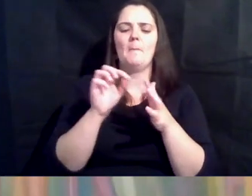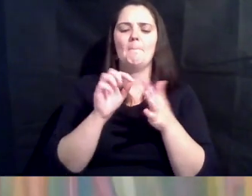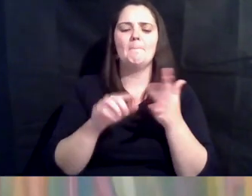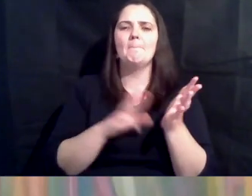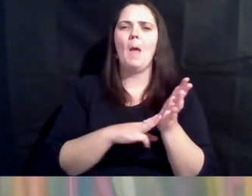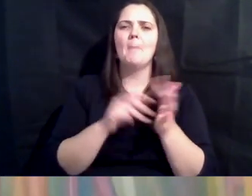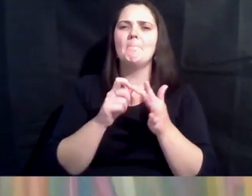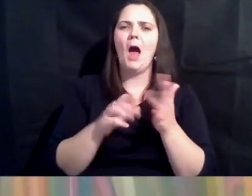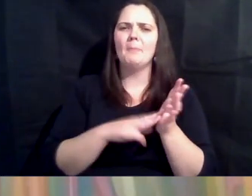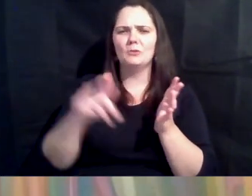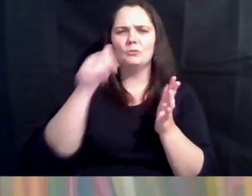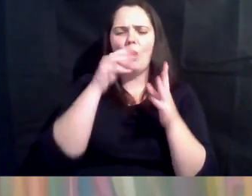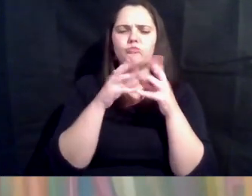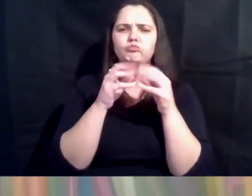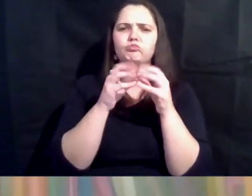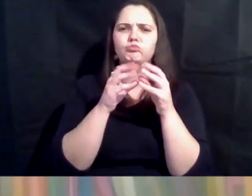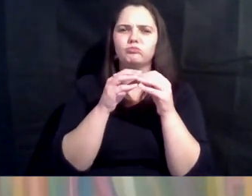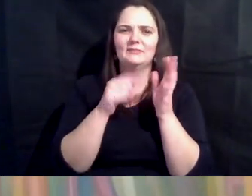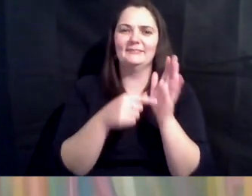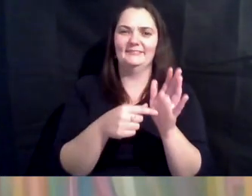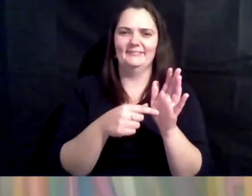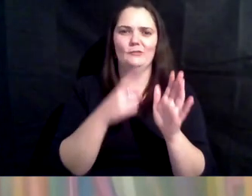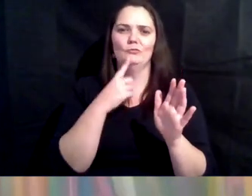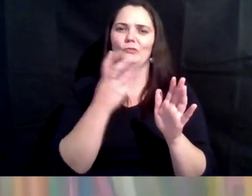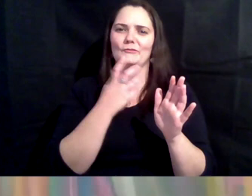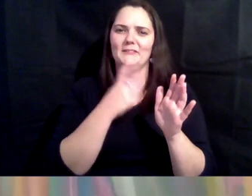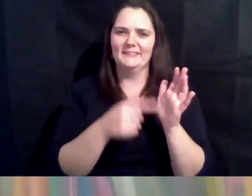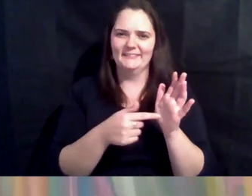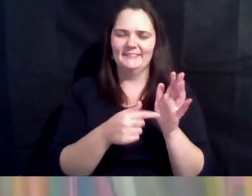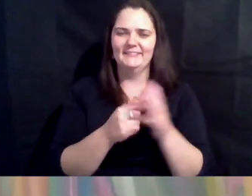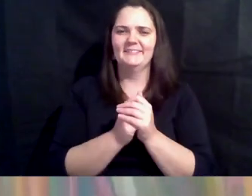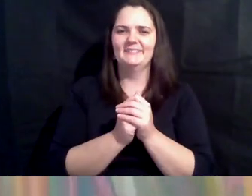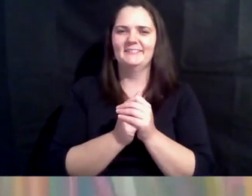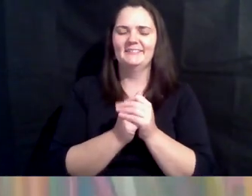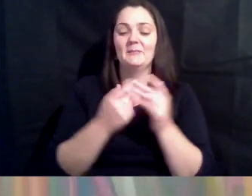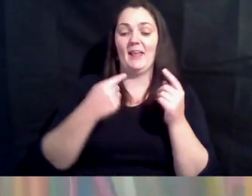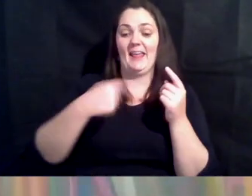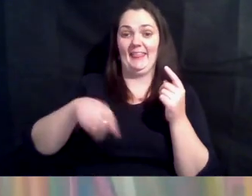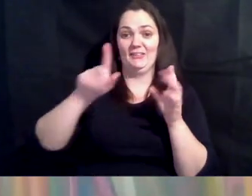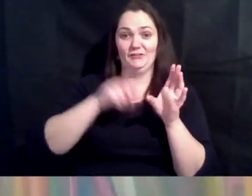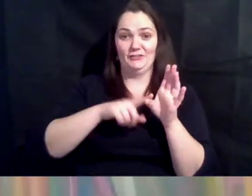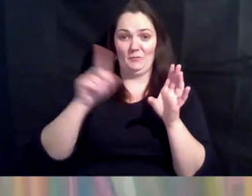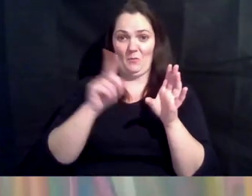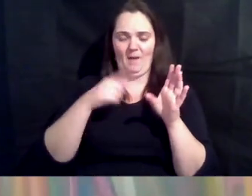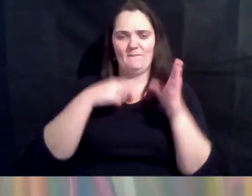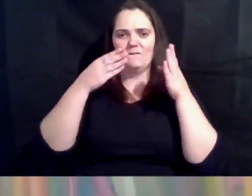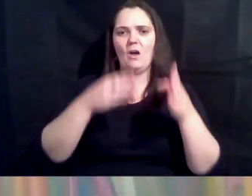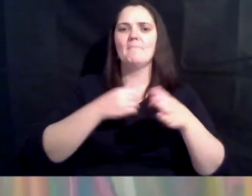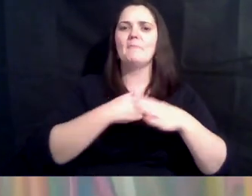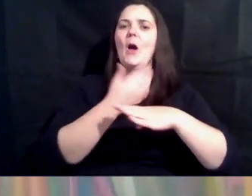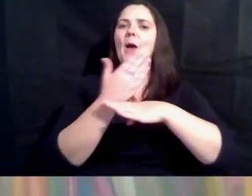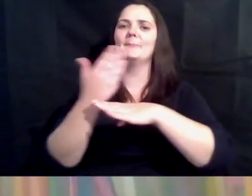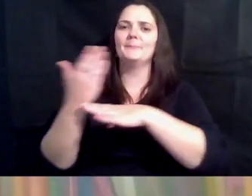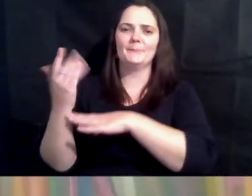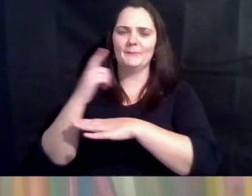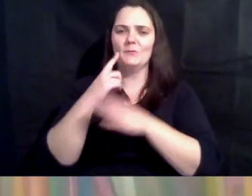actually working on my first solo show of sculpture and paintings, which is happening later in November.